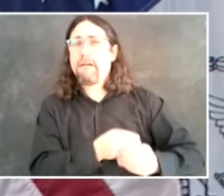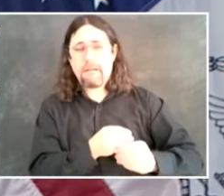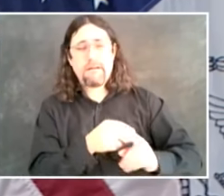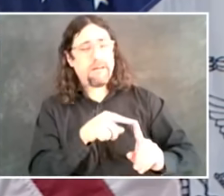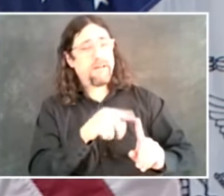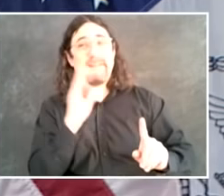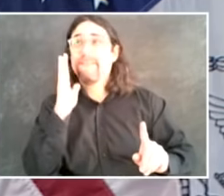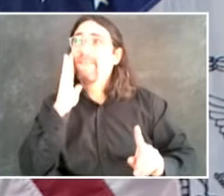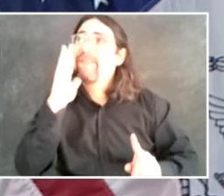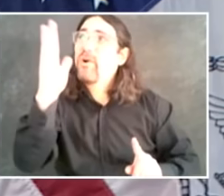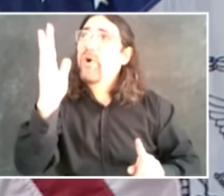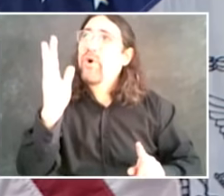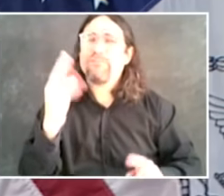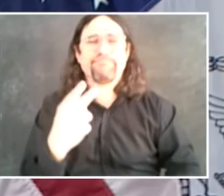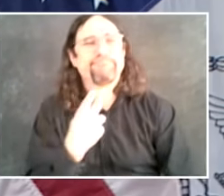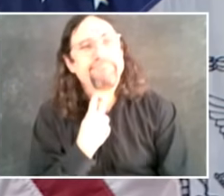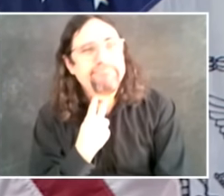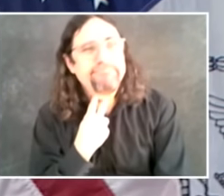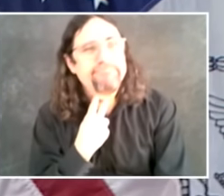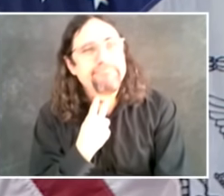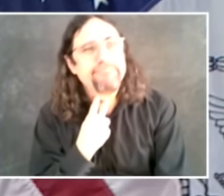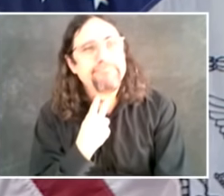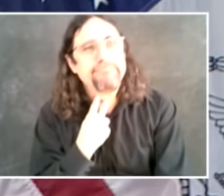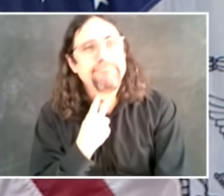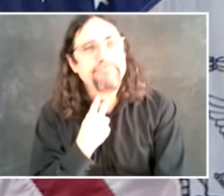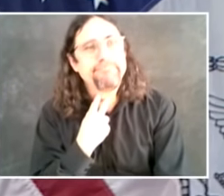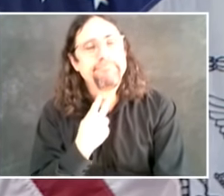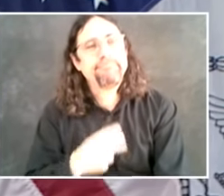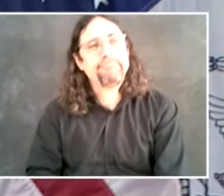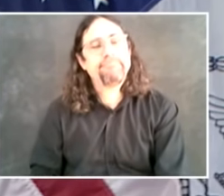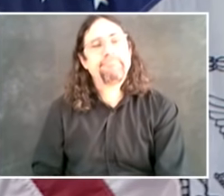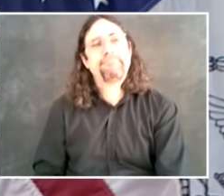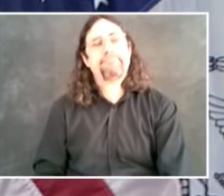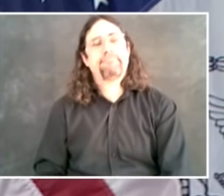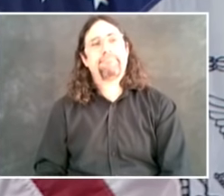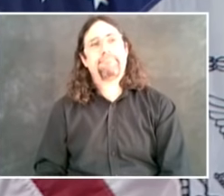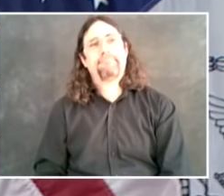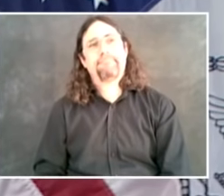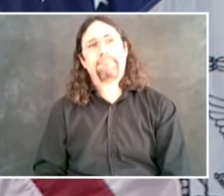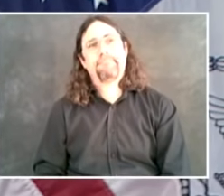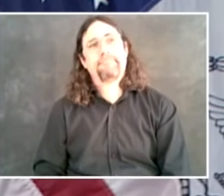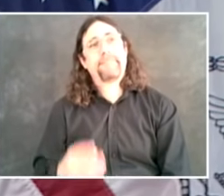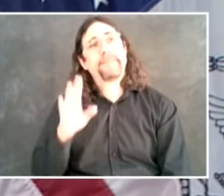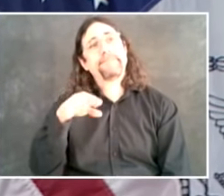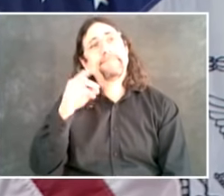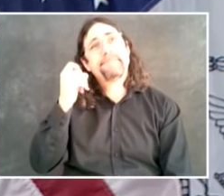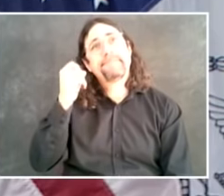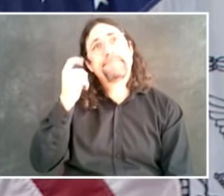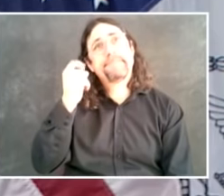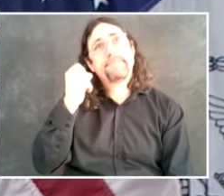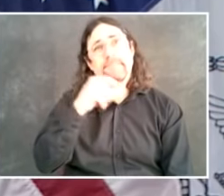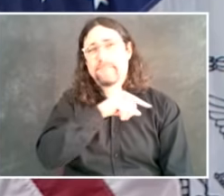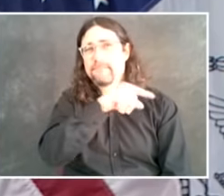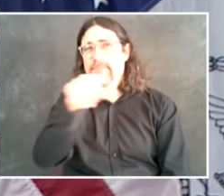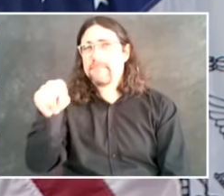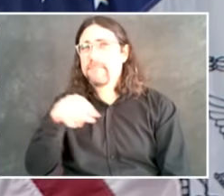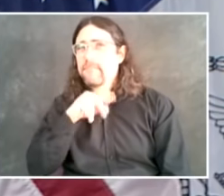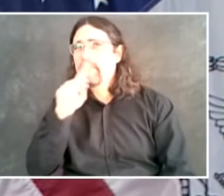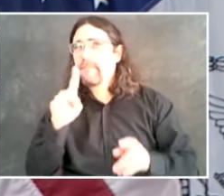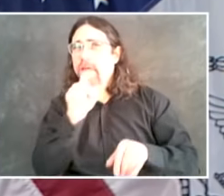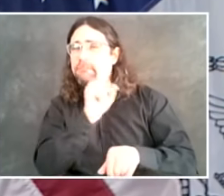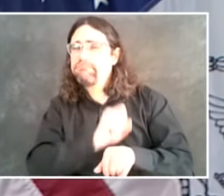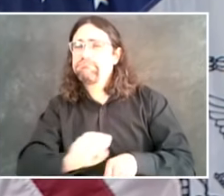same doctors and nurses working in our public hospitals, or the very same EMTs and paramedics who were such heroes in this crisis, imagine